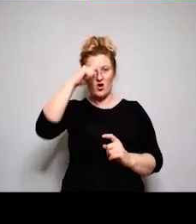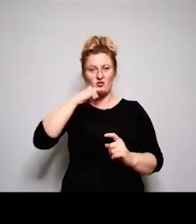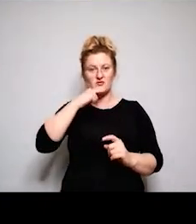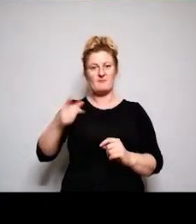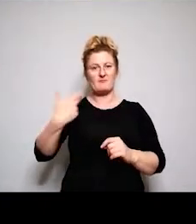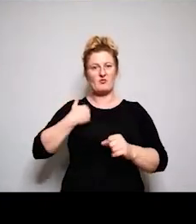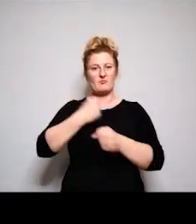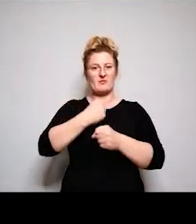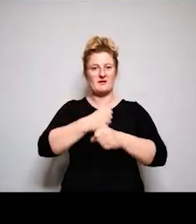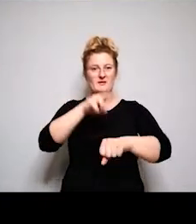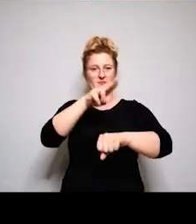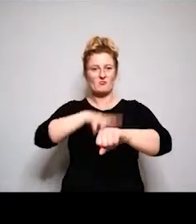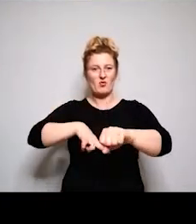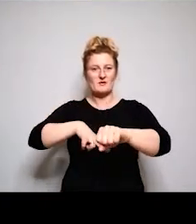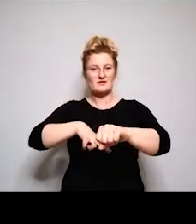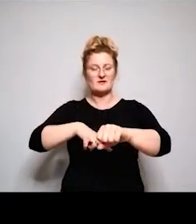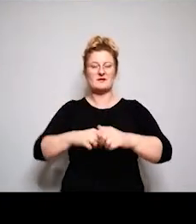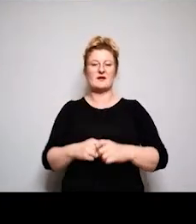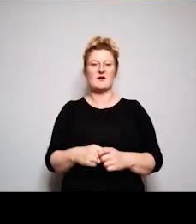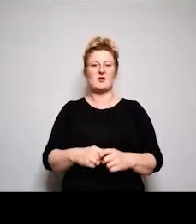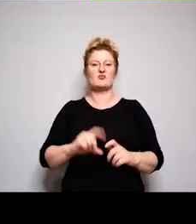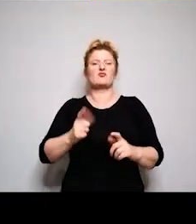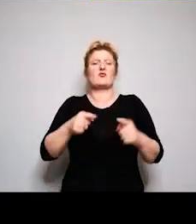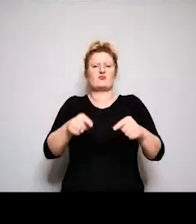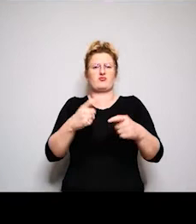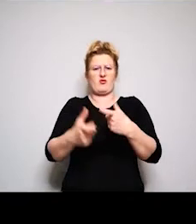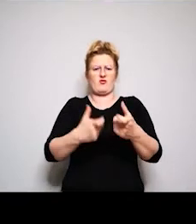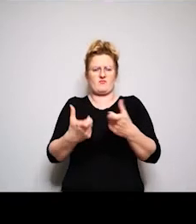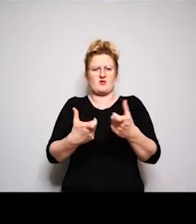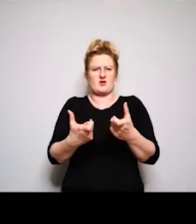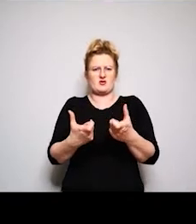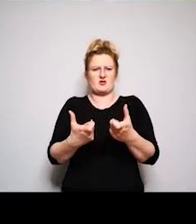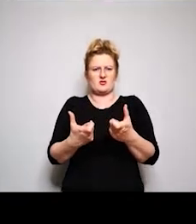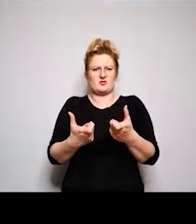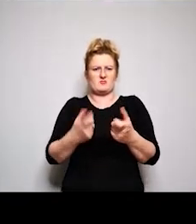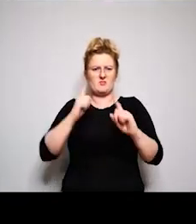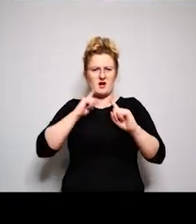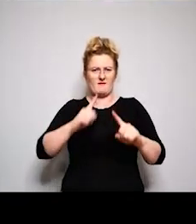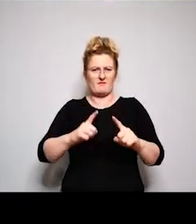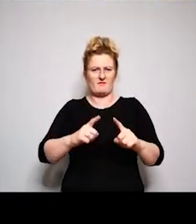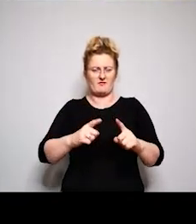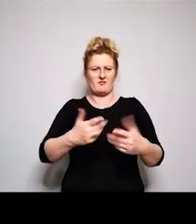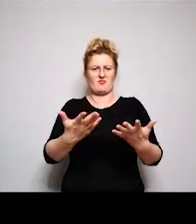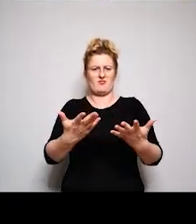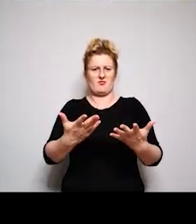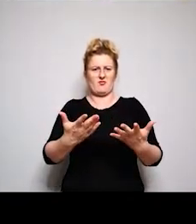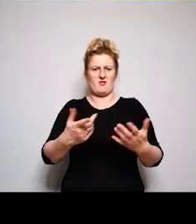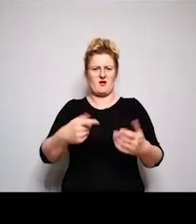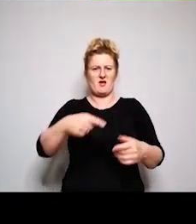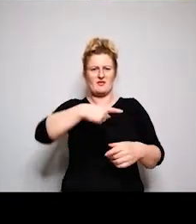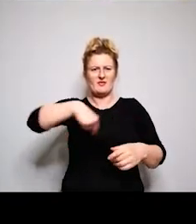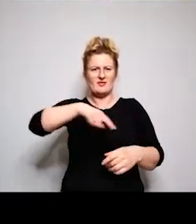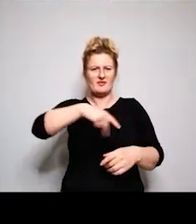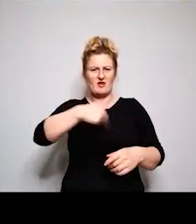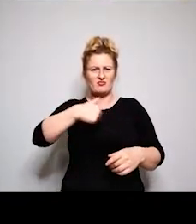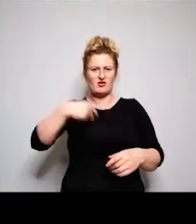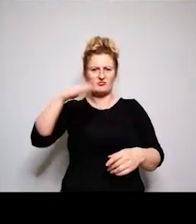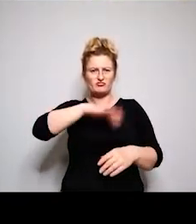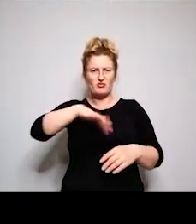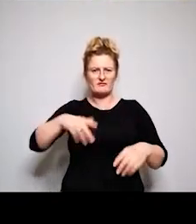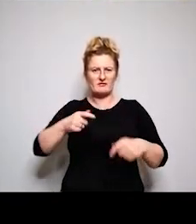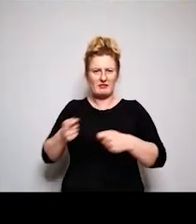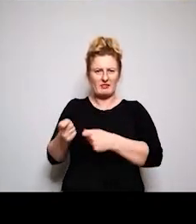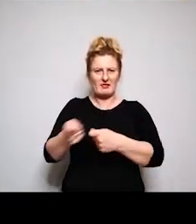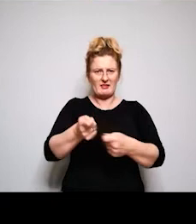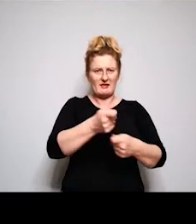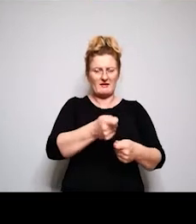hey, what are you doing? Like, you're doctrinating our kids on feminism and this very cheap feminism, you know, like,